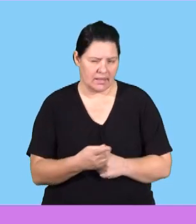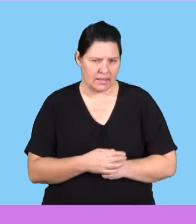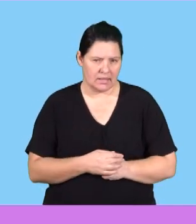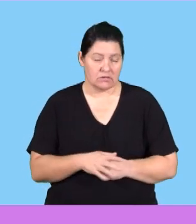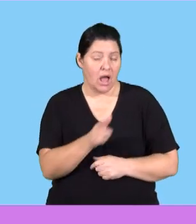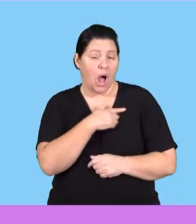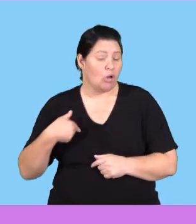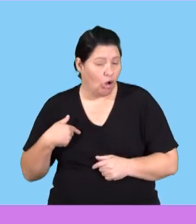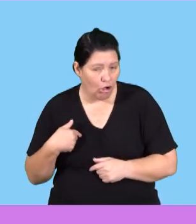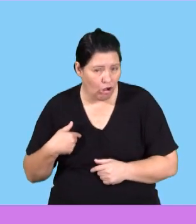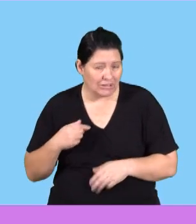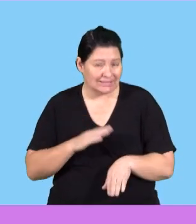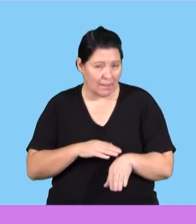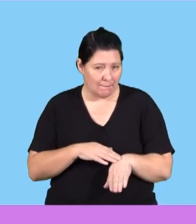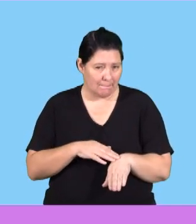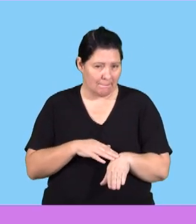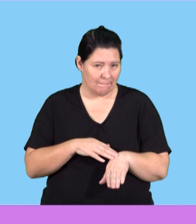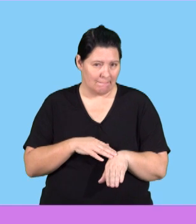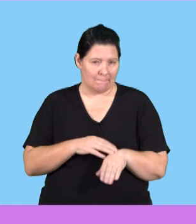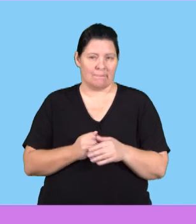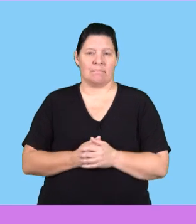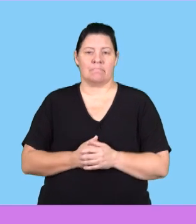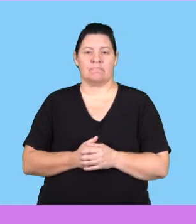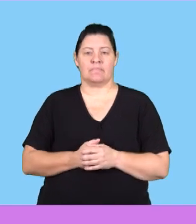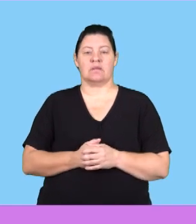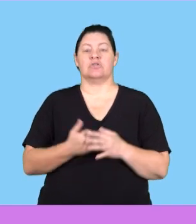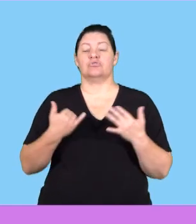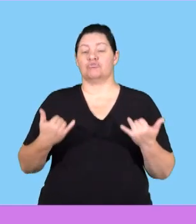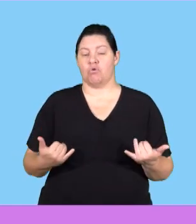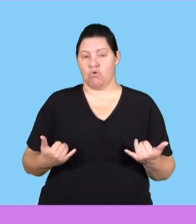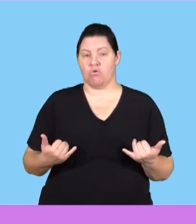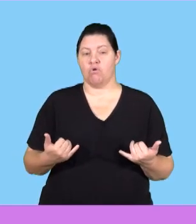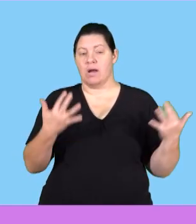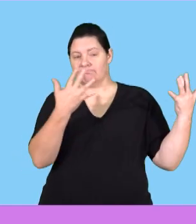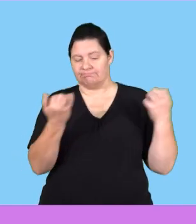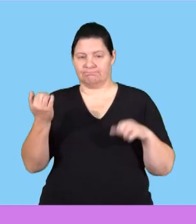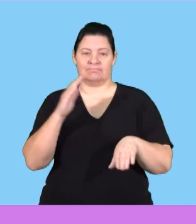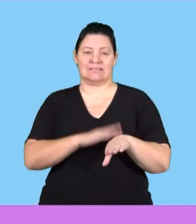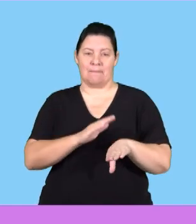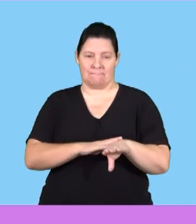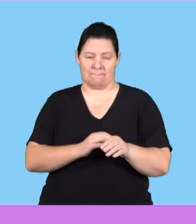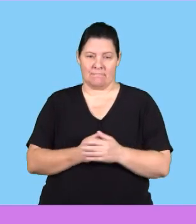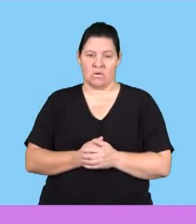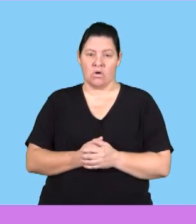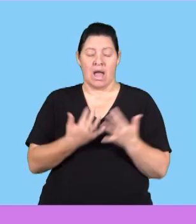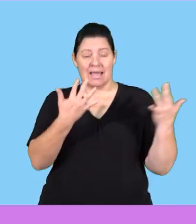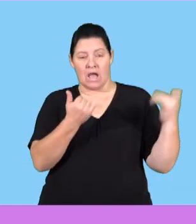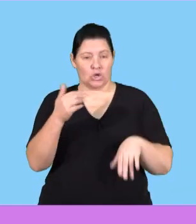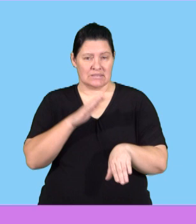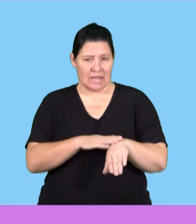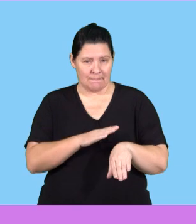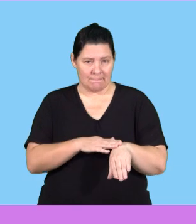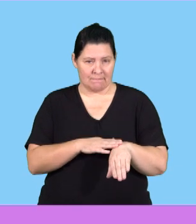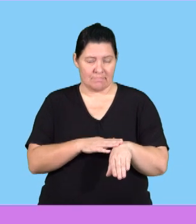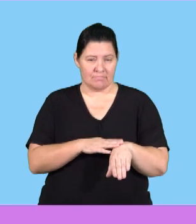is how long, it's asking you about the time. So now we need to calculate time. For us to calculate